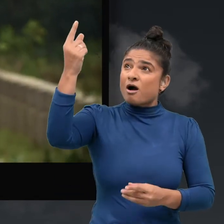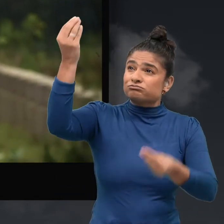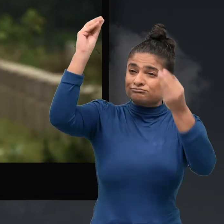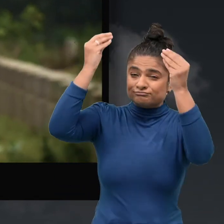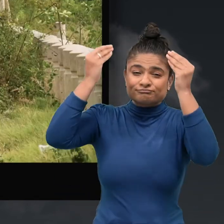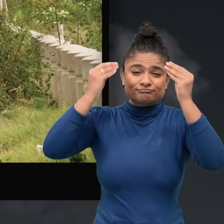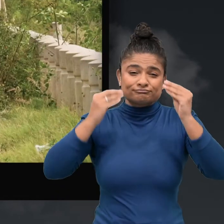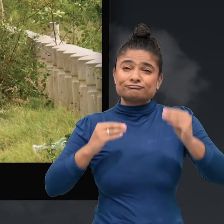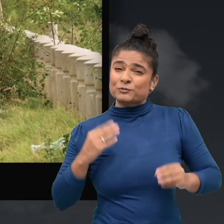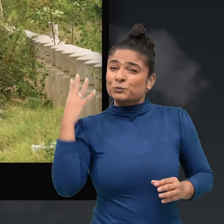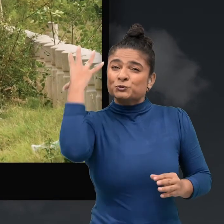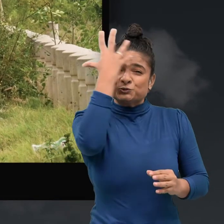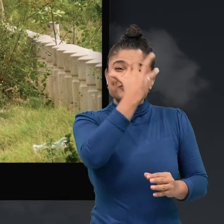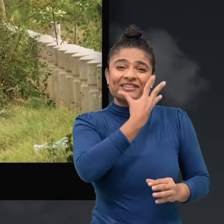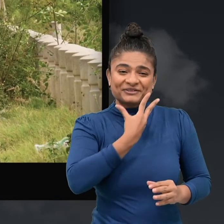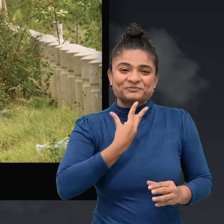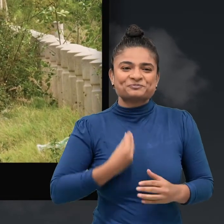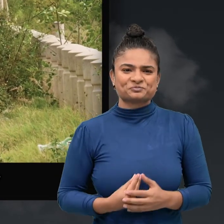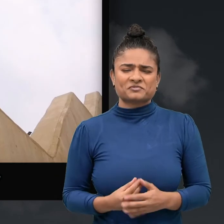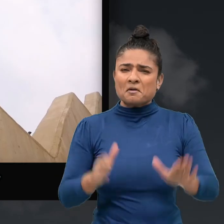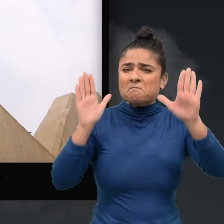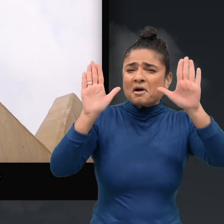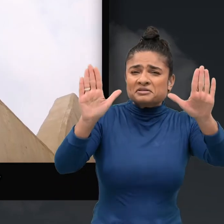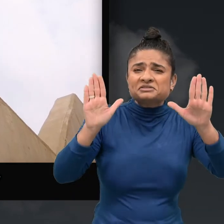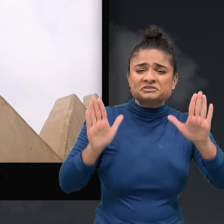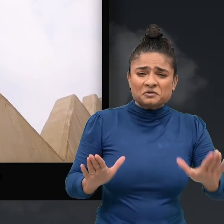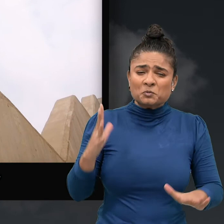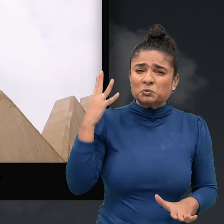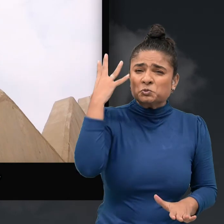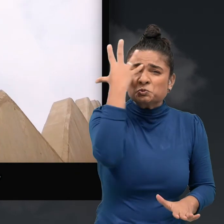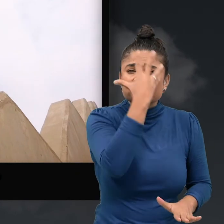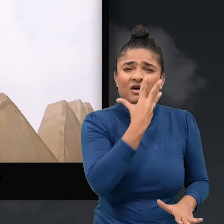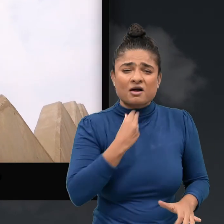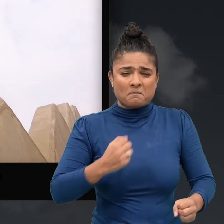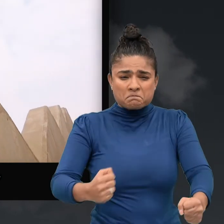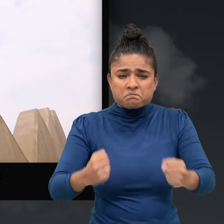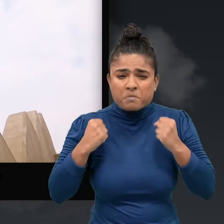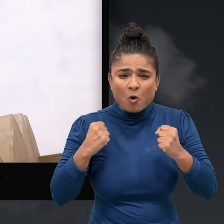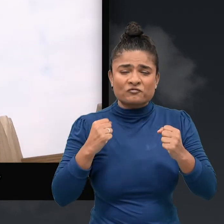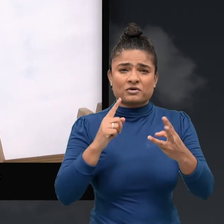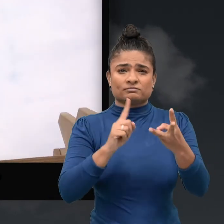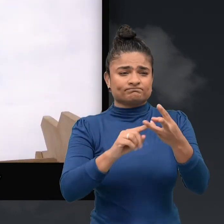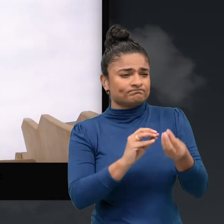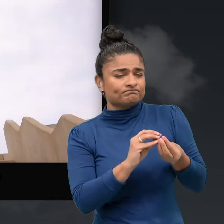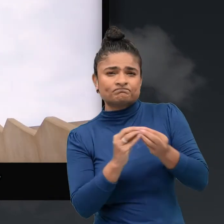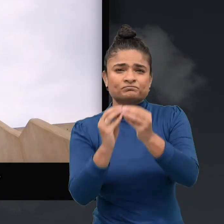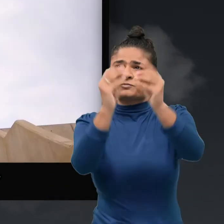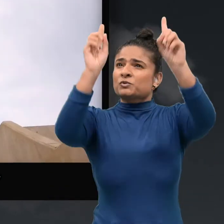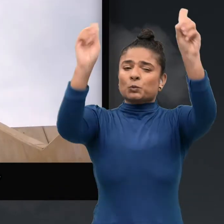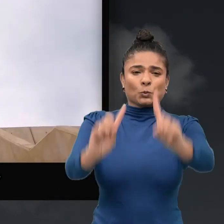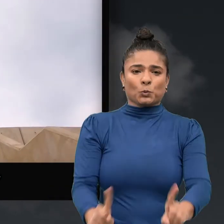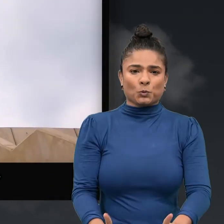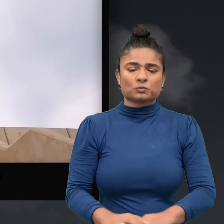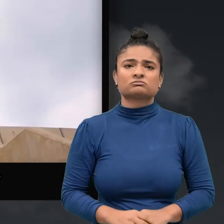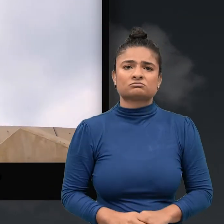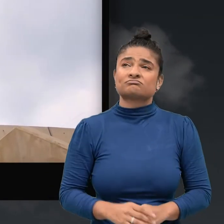I am God's beautiful creation, amazingly, beautifully, powerfully, and